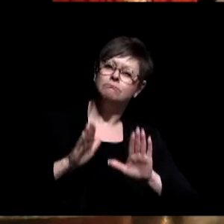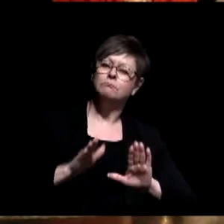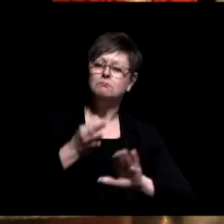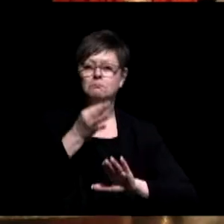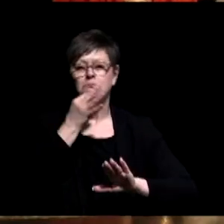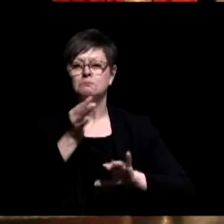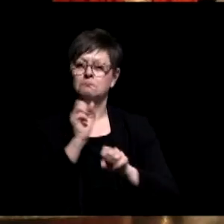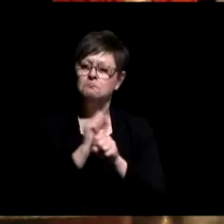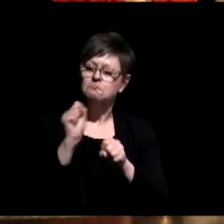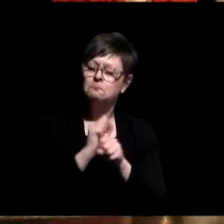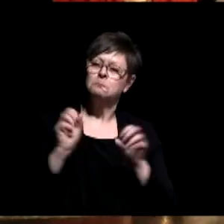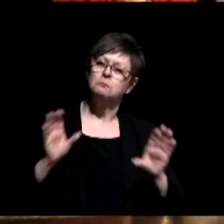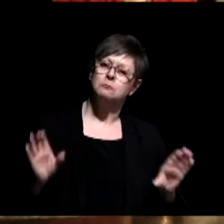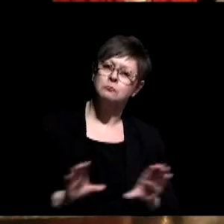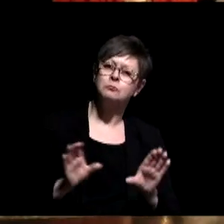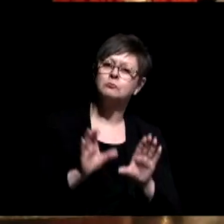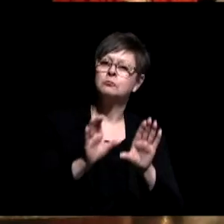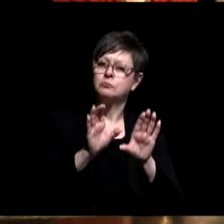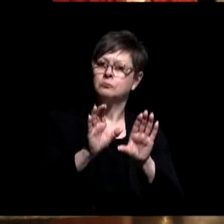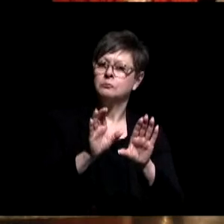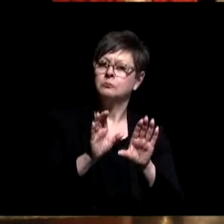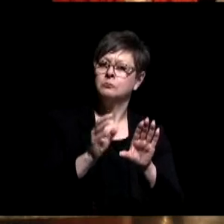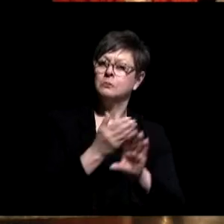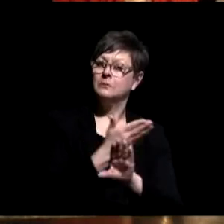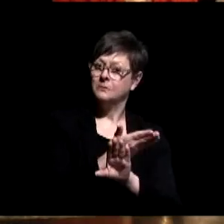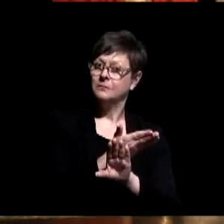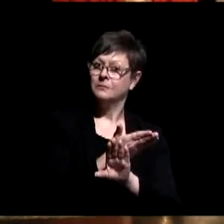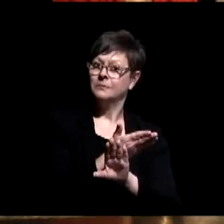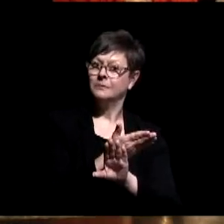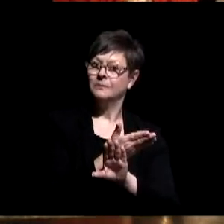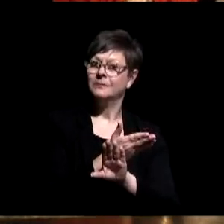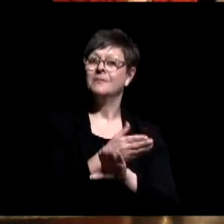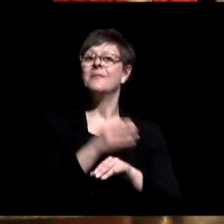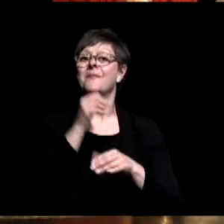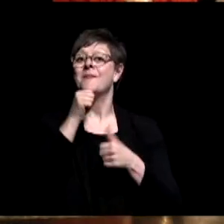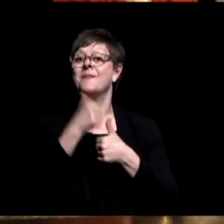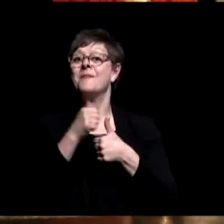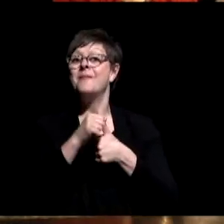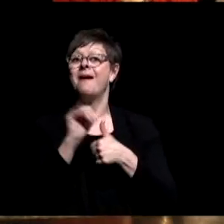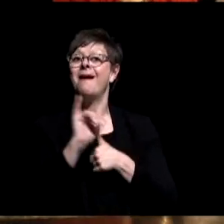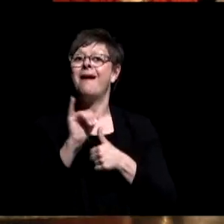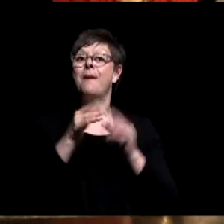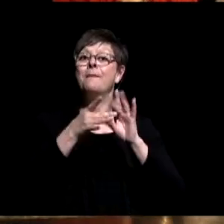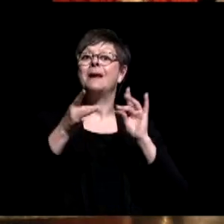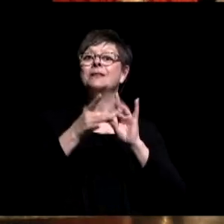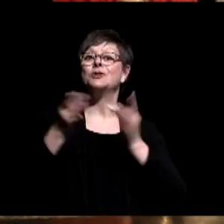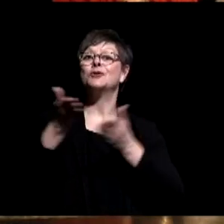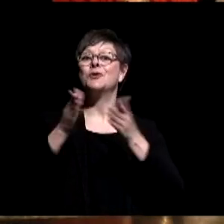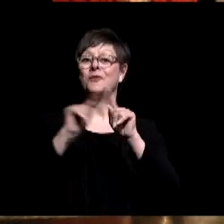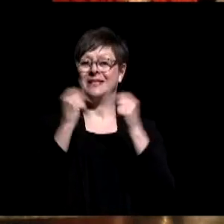demonstrated excellence in public service, the Mail and Messenger Services Team.